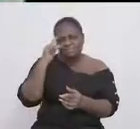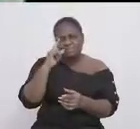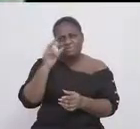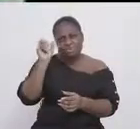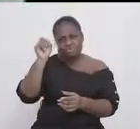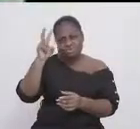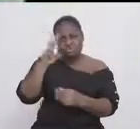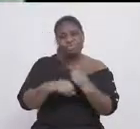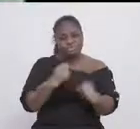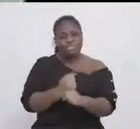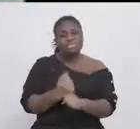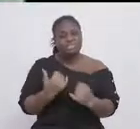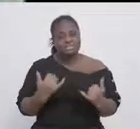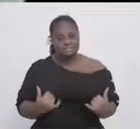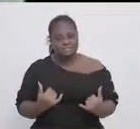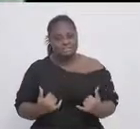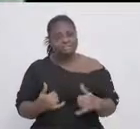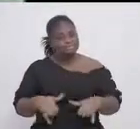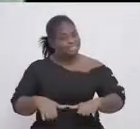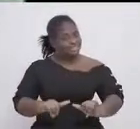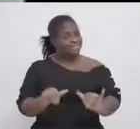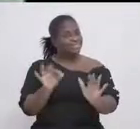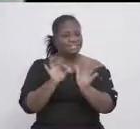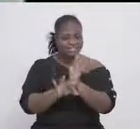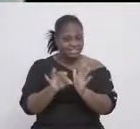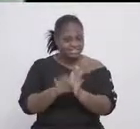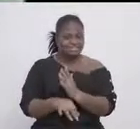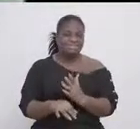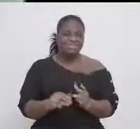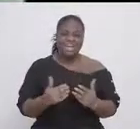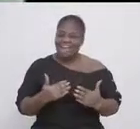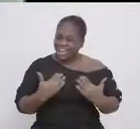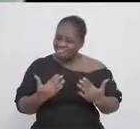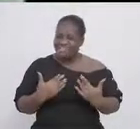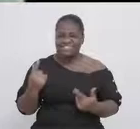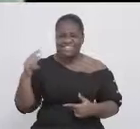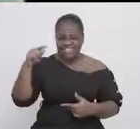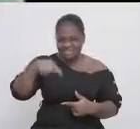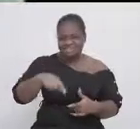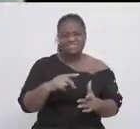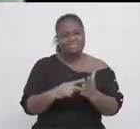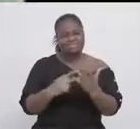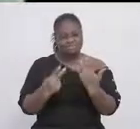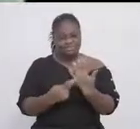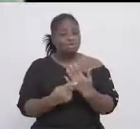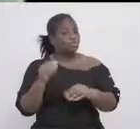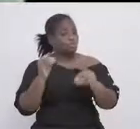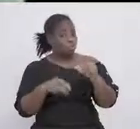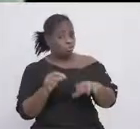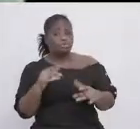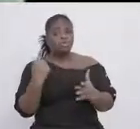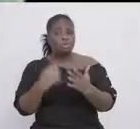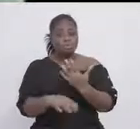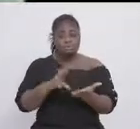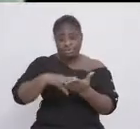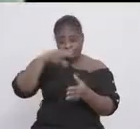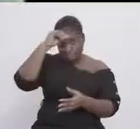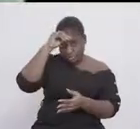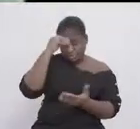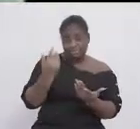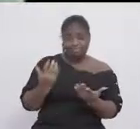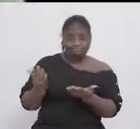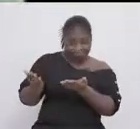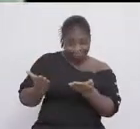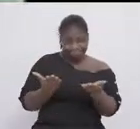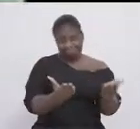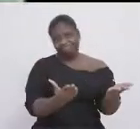about 12 years now and still counting. And we are happy to be on the show to contribute what we've learned, the experience we are bringing on